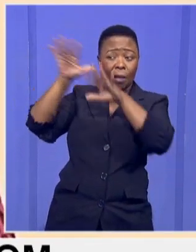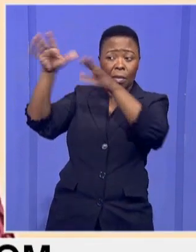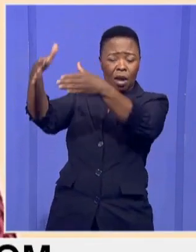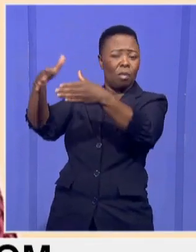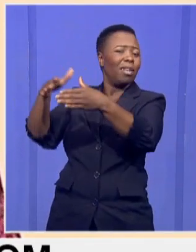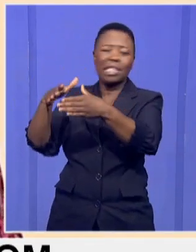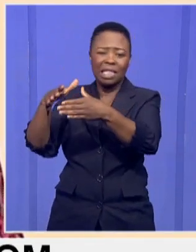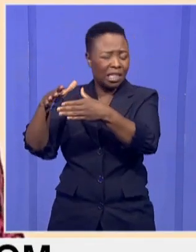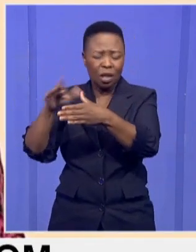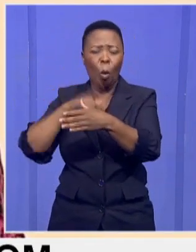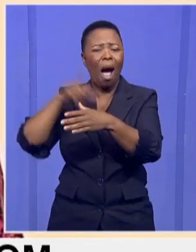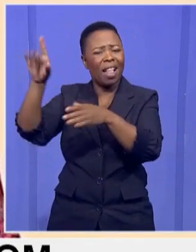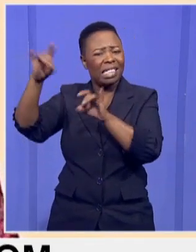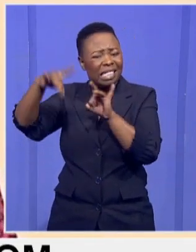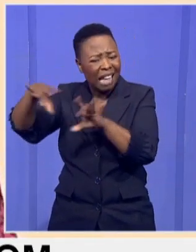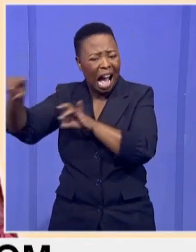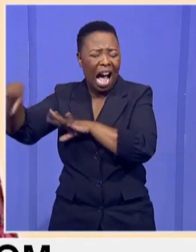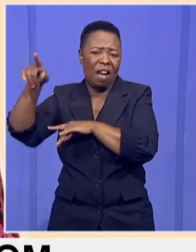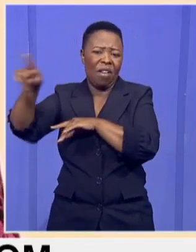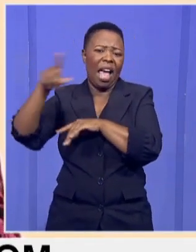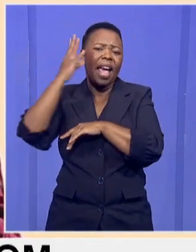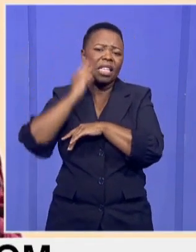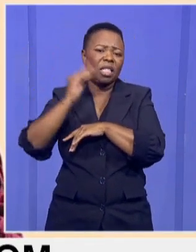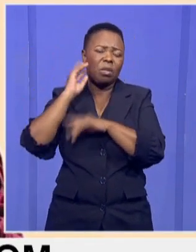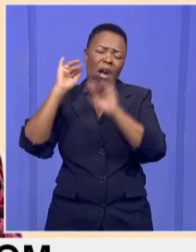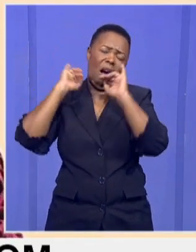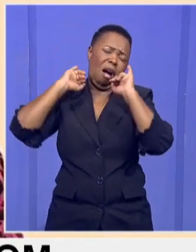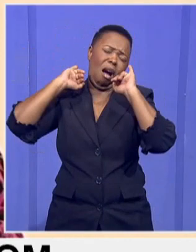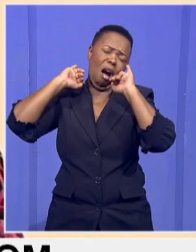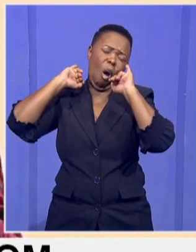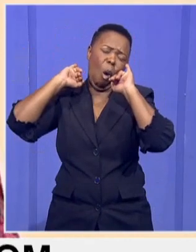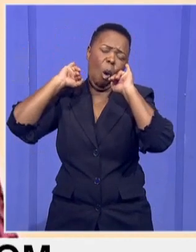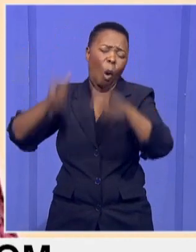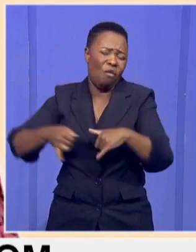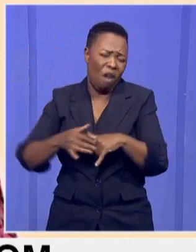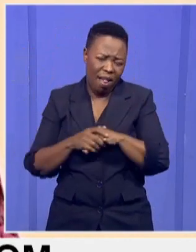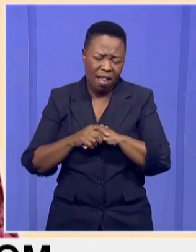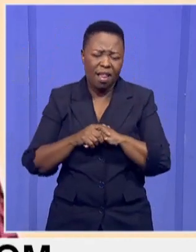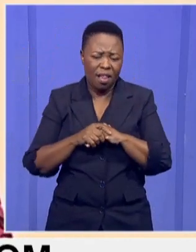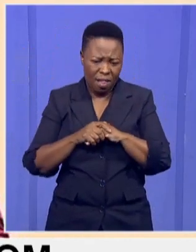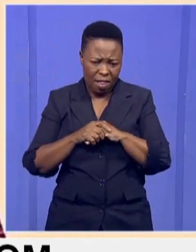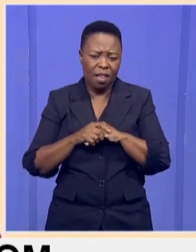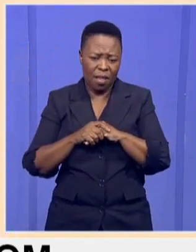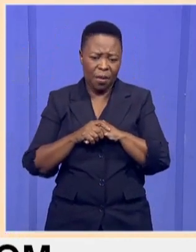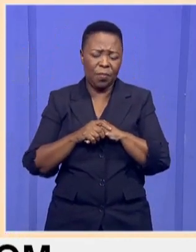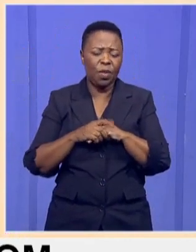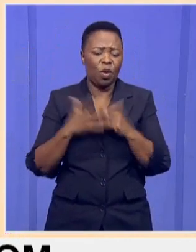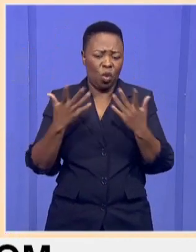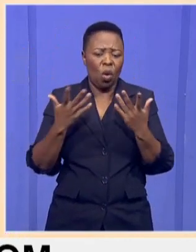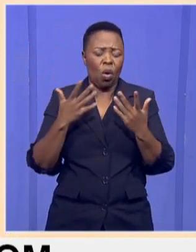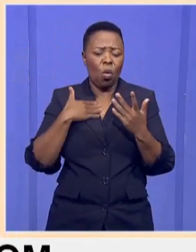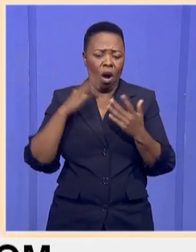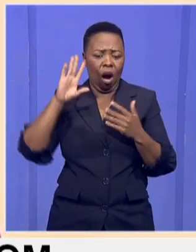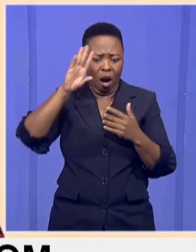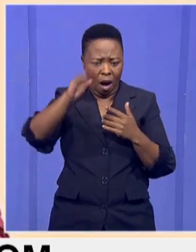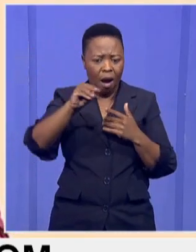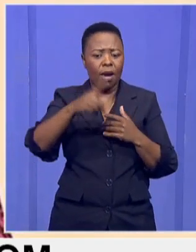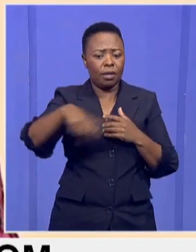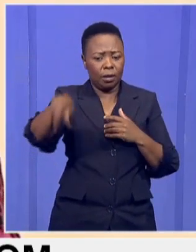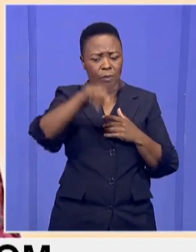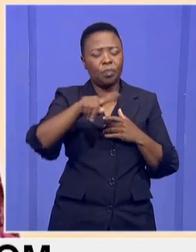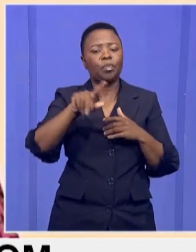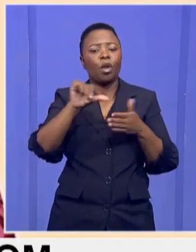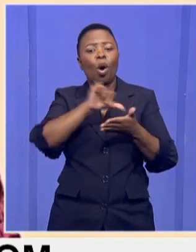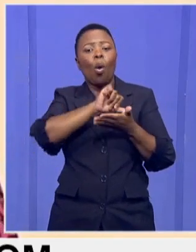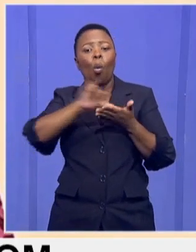they're experiencing something terrible. And I will be asking in the next week or